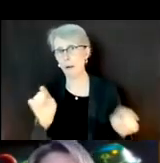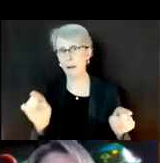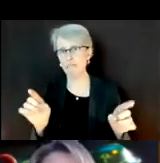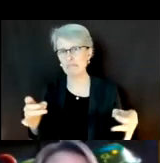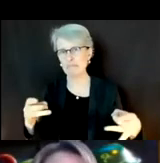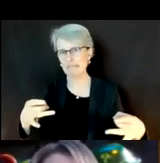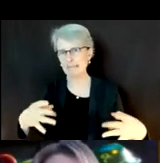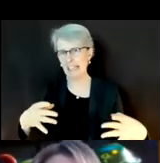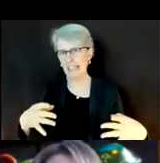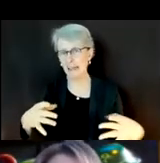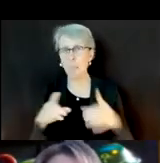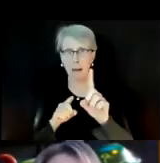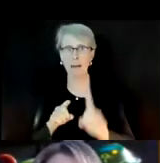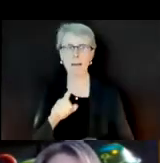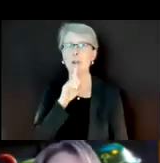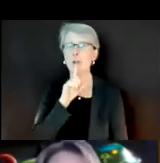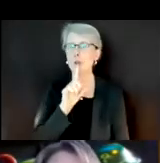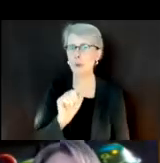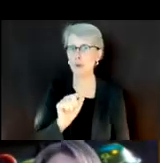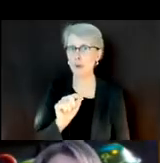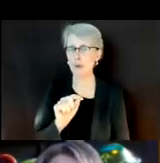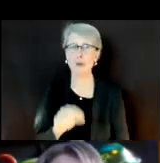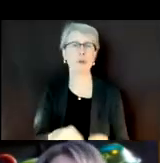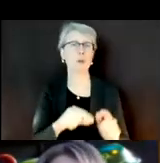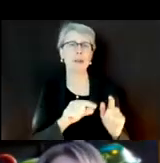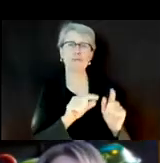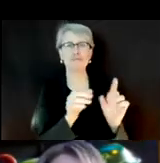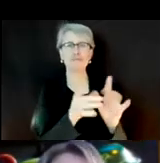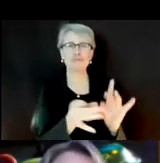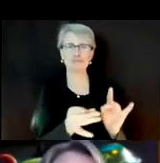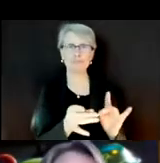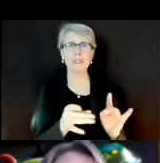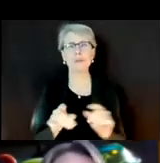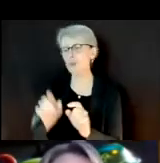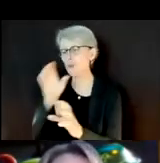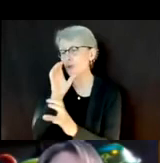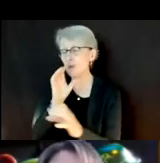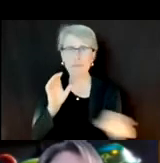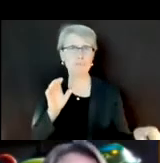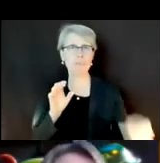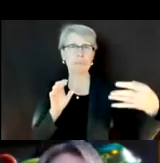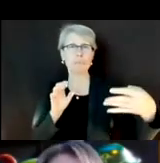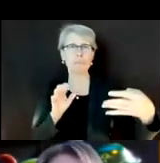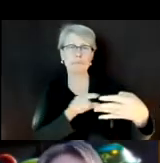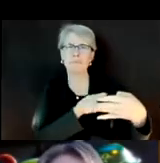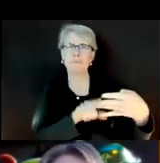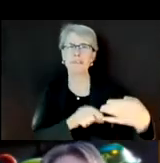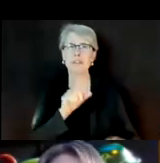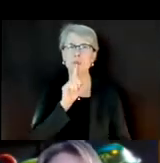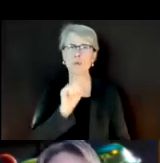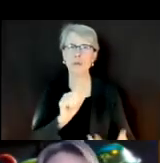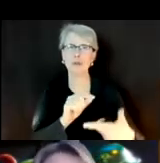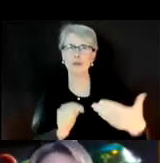But Twitter, like your Twitter profiles will often show up in search results. So, again, making sure that you're using the